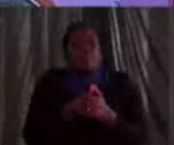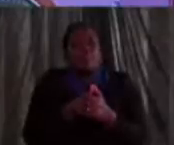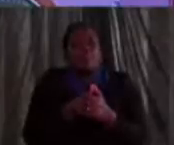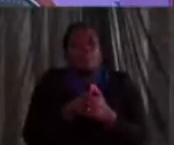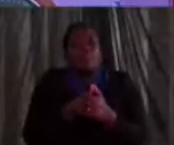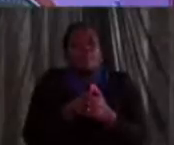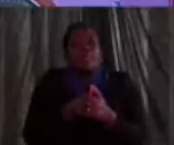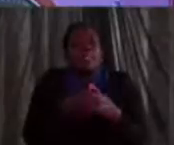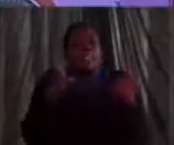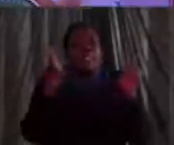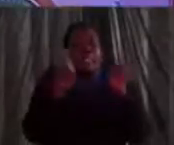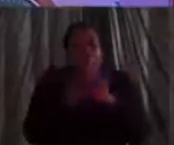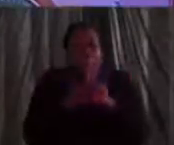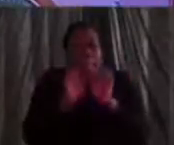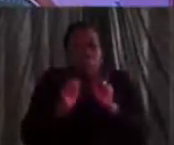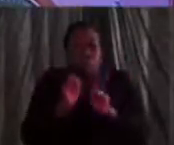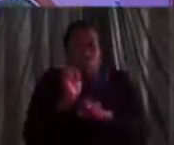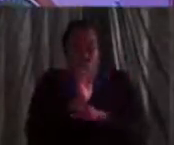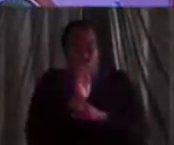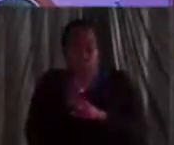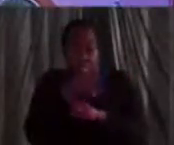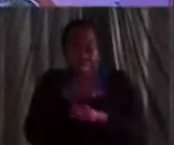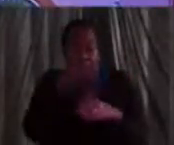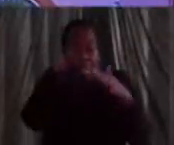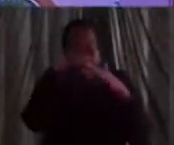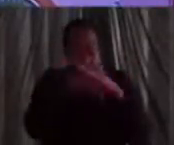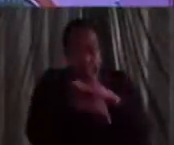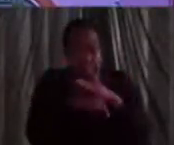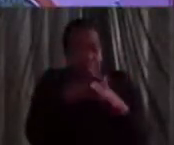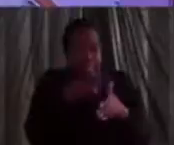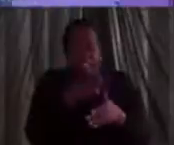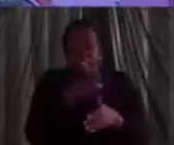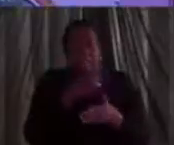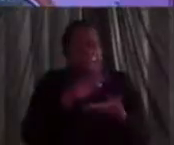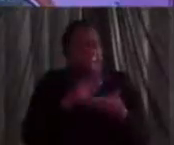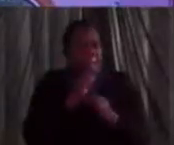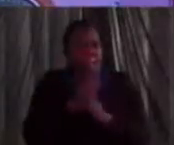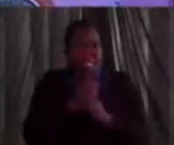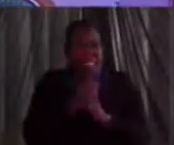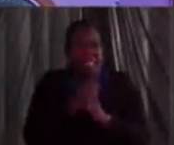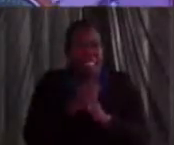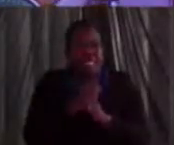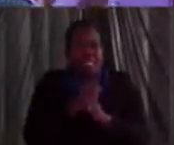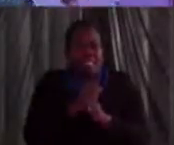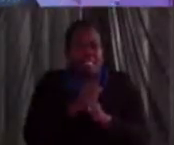would be able to look at that and say, now, this doesn't make sense. Judge Marete